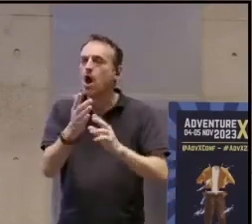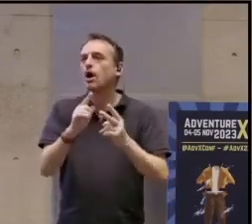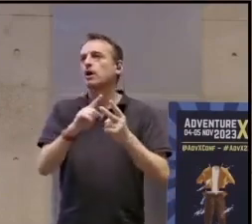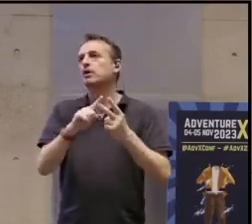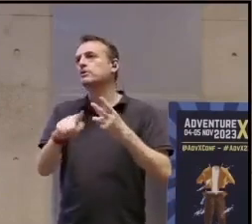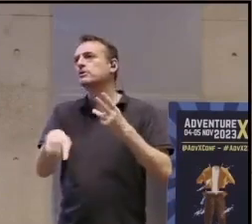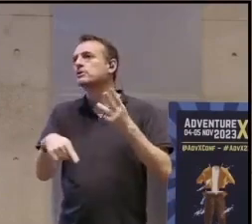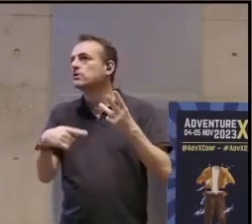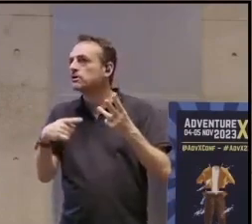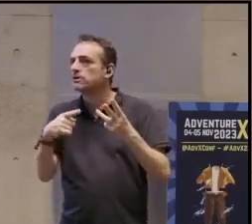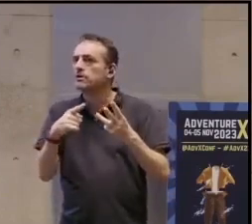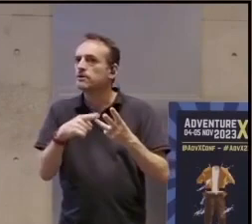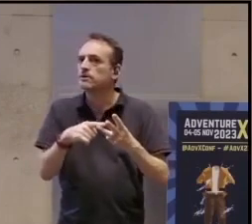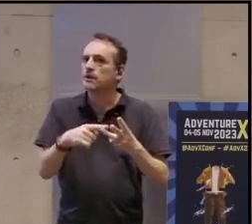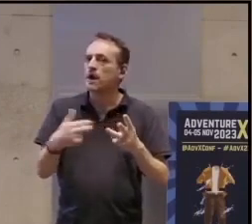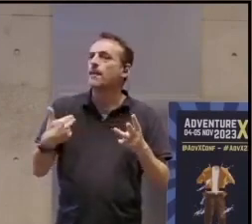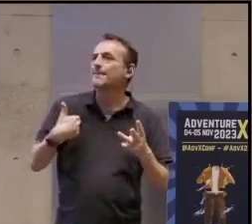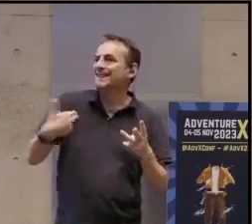of